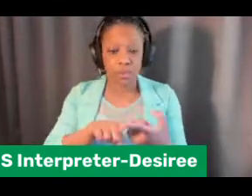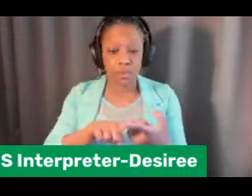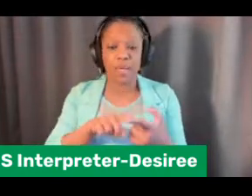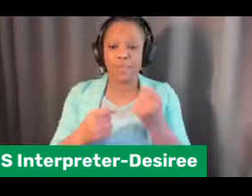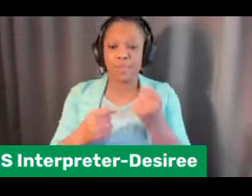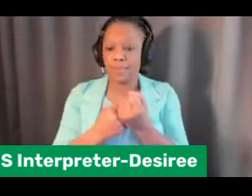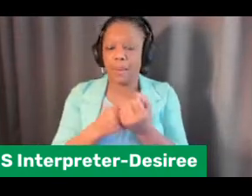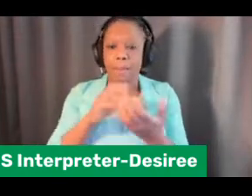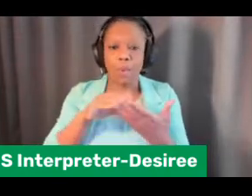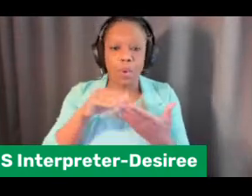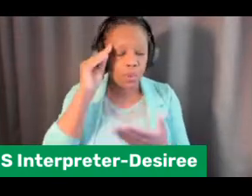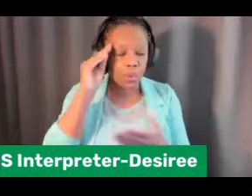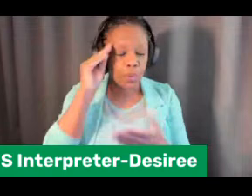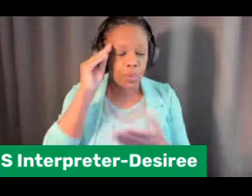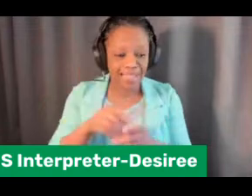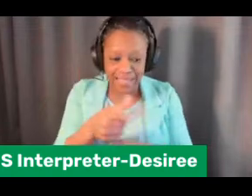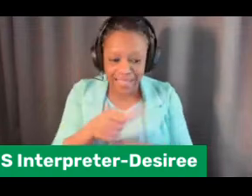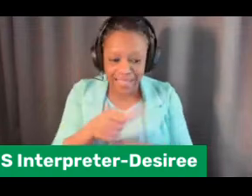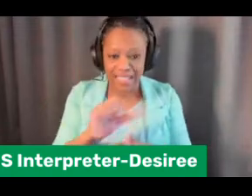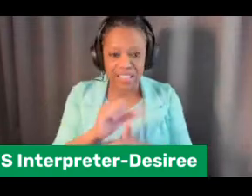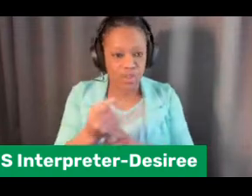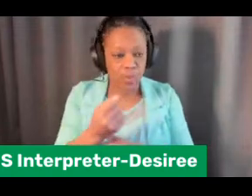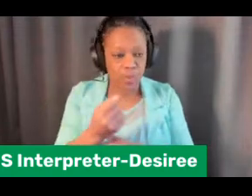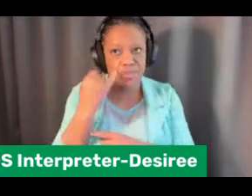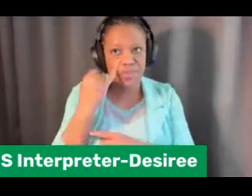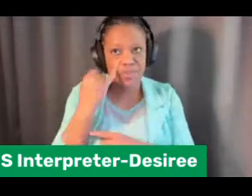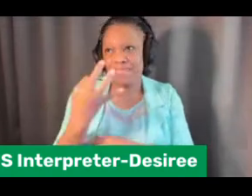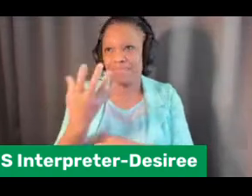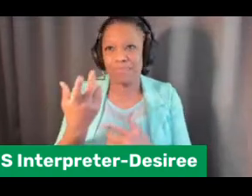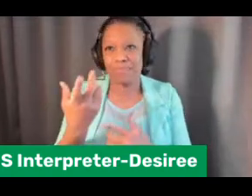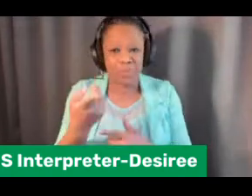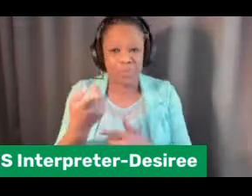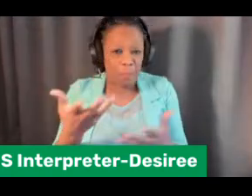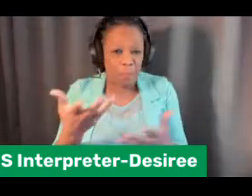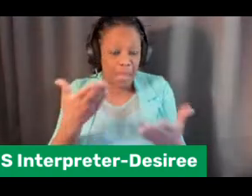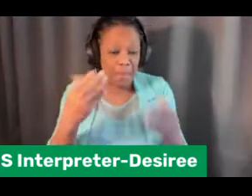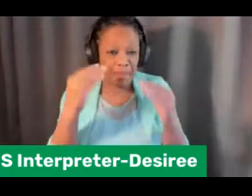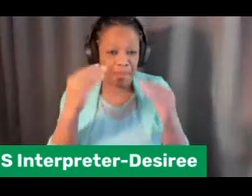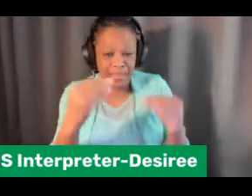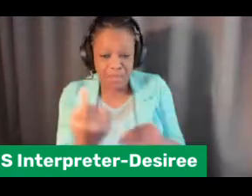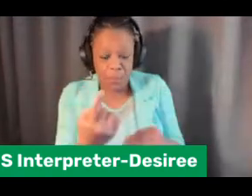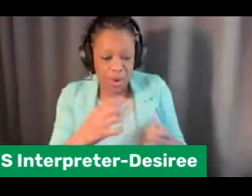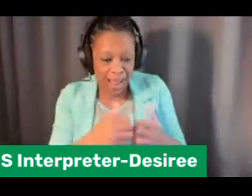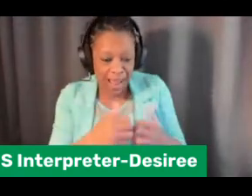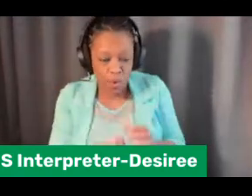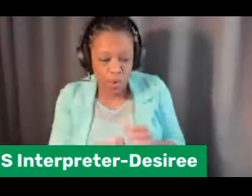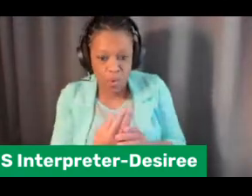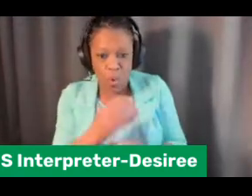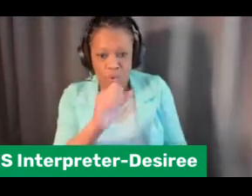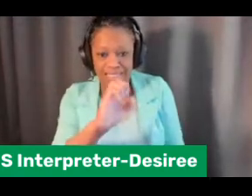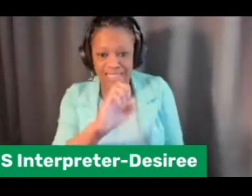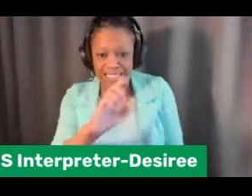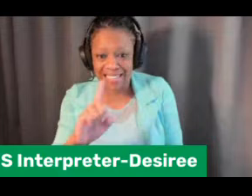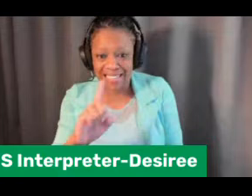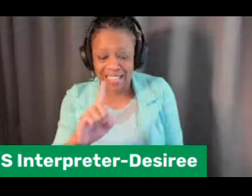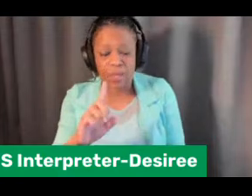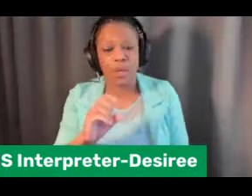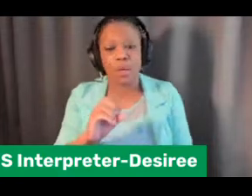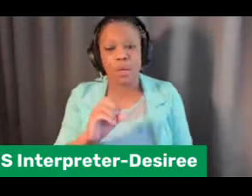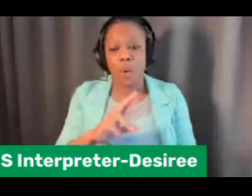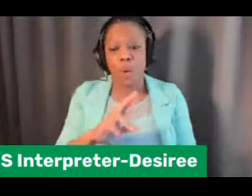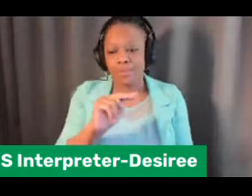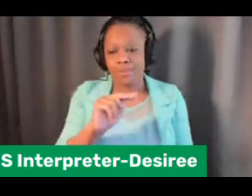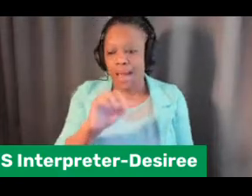whether that is teaching somebody how to grow a seed, or thinking about the scientific content of nitrate in our